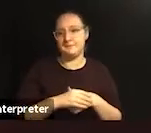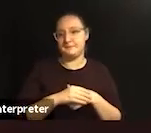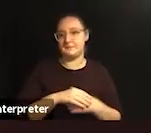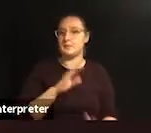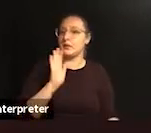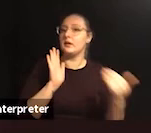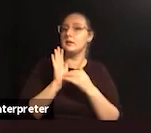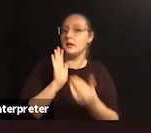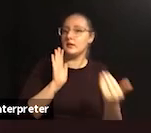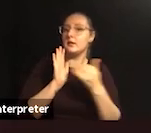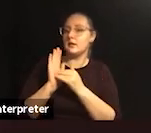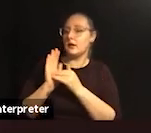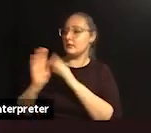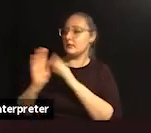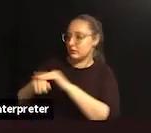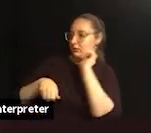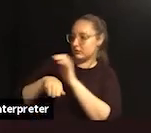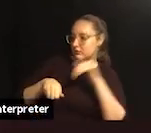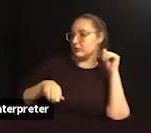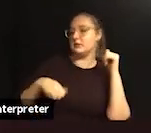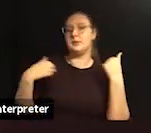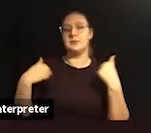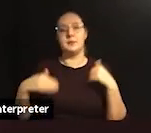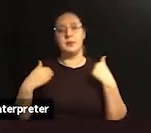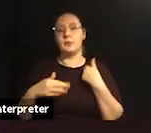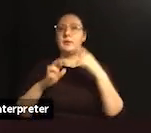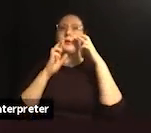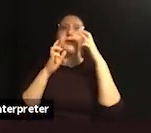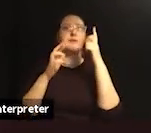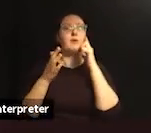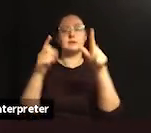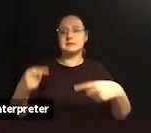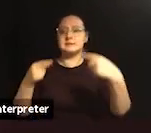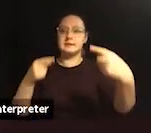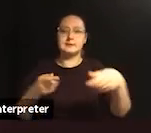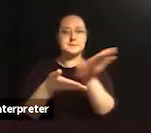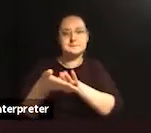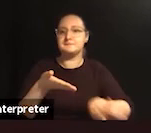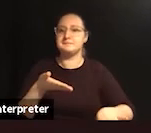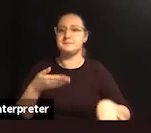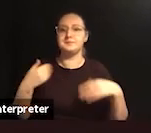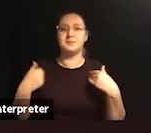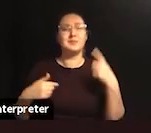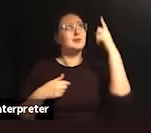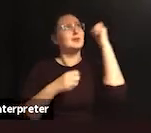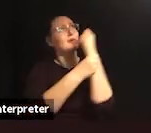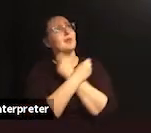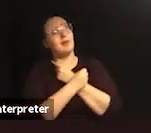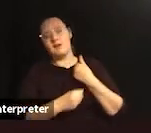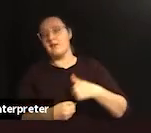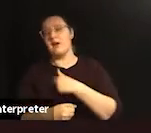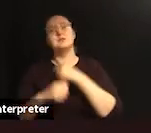taught us to hope for salvation. Father, you love the world so much that in the fullness of time you sent your only Son to be